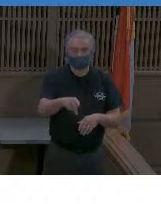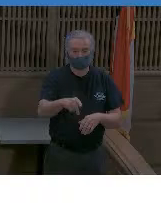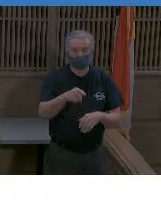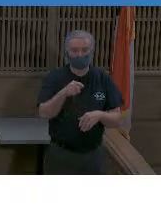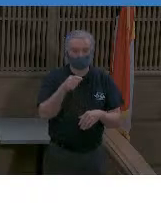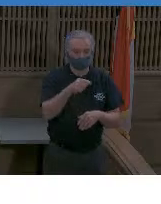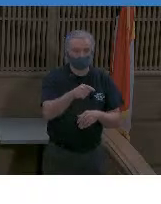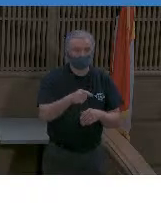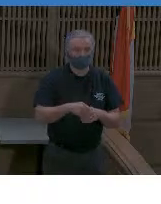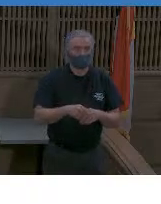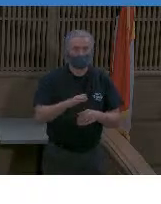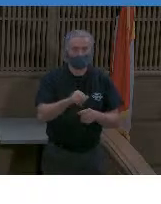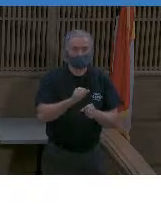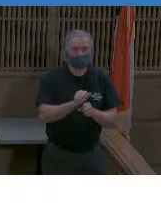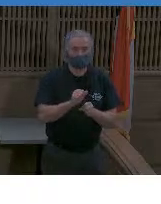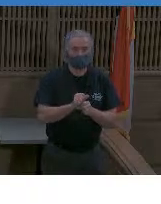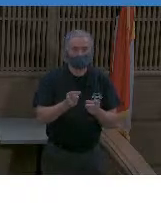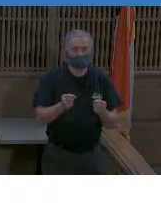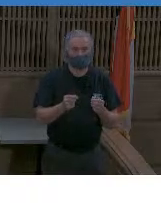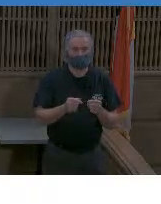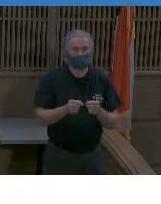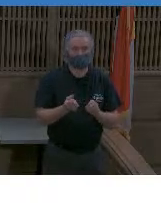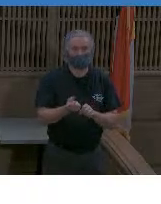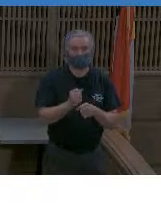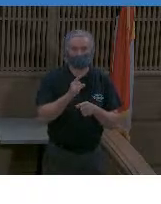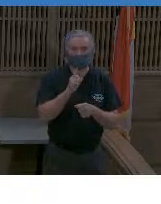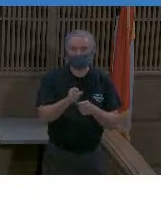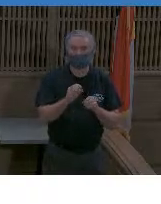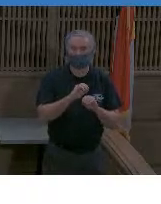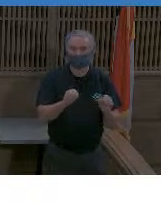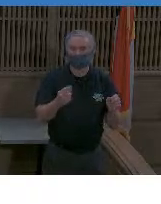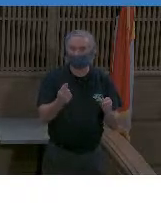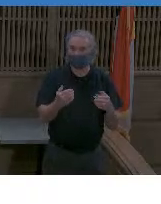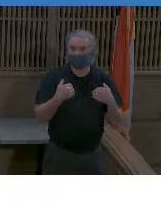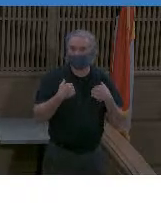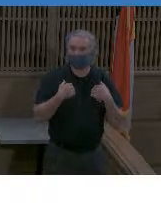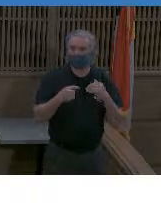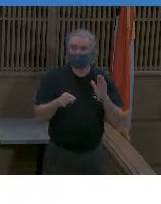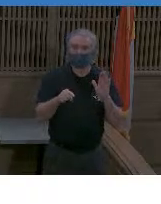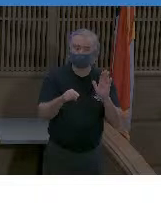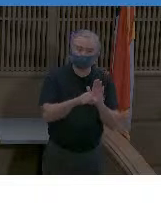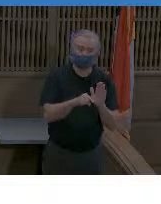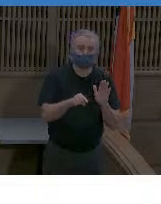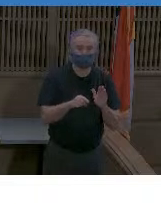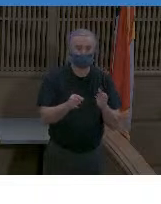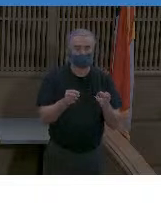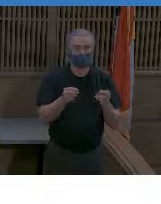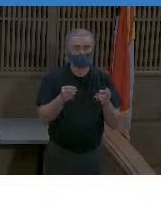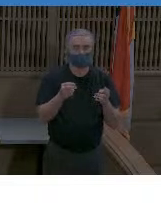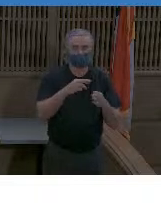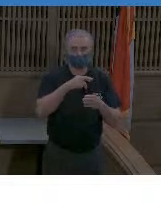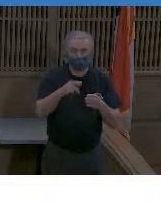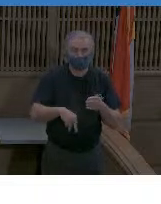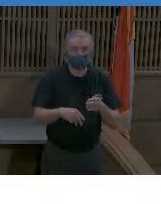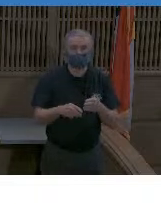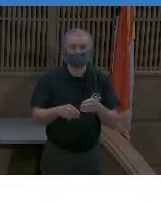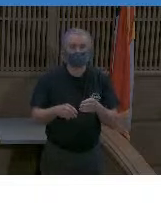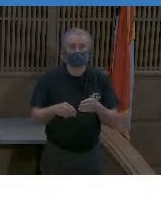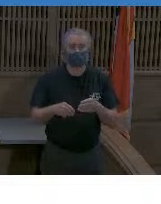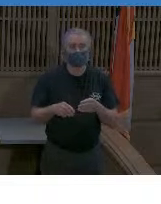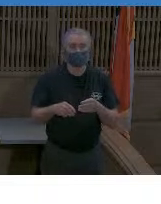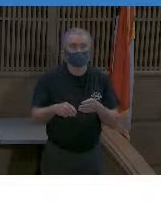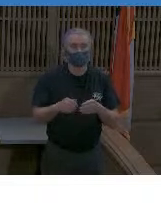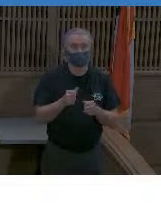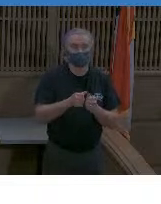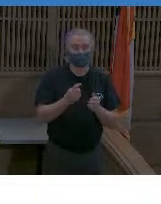HealthWorks, and his job is to make sure that no one has a negative reaction that requires hospitalization. There's a 15-minute period that